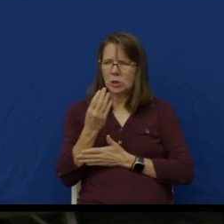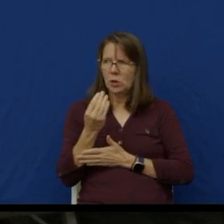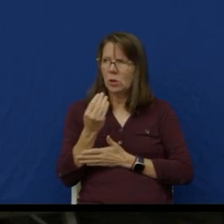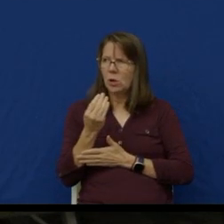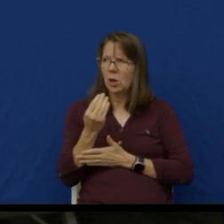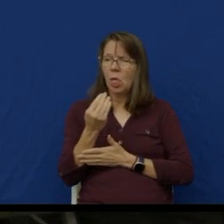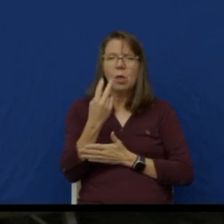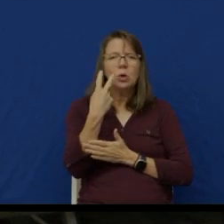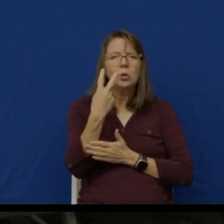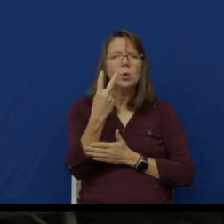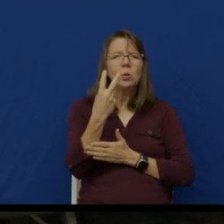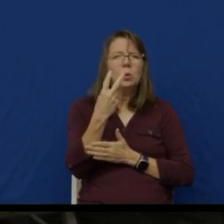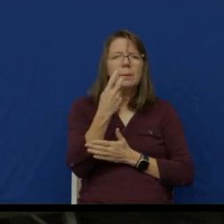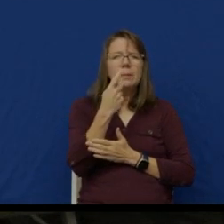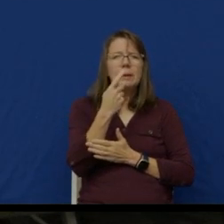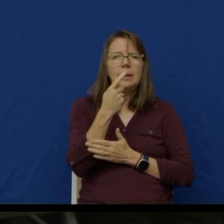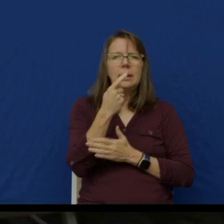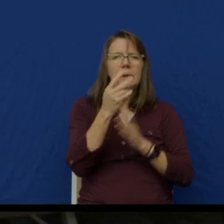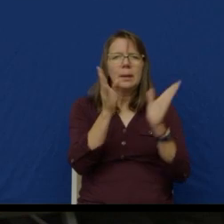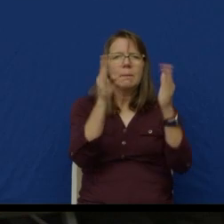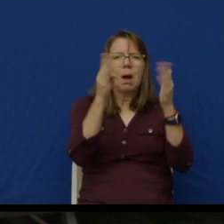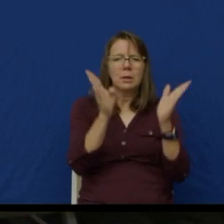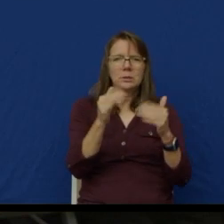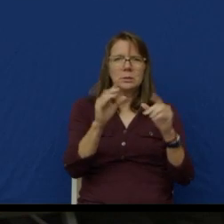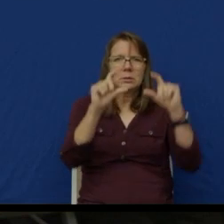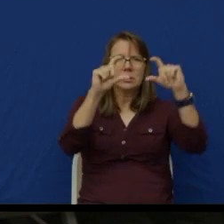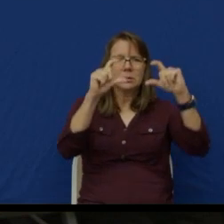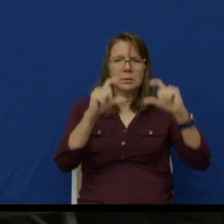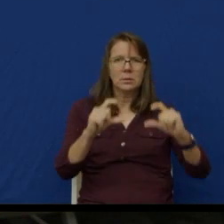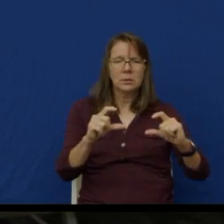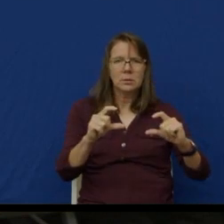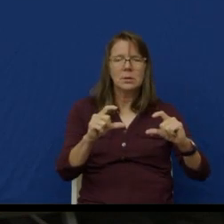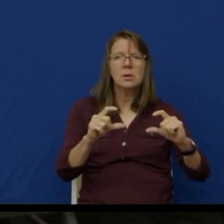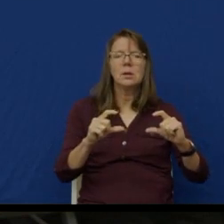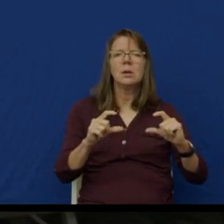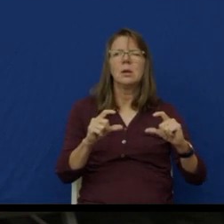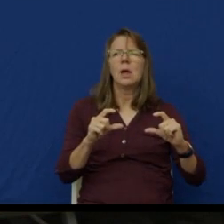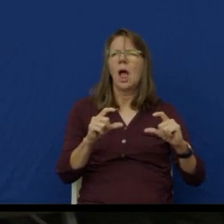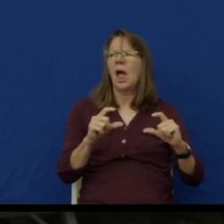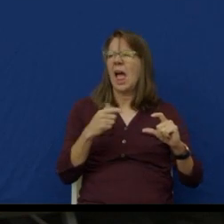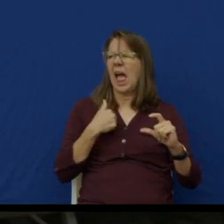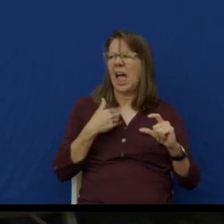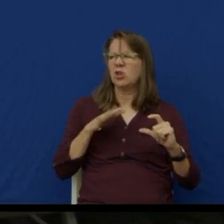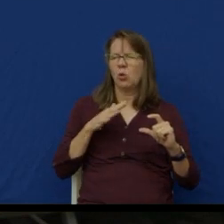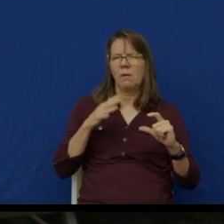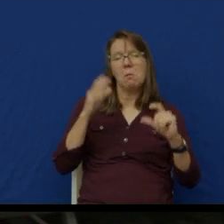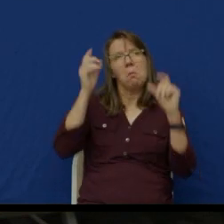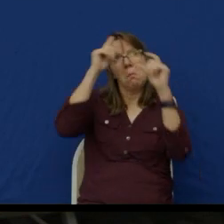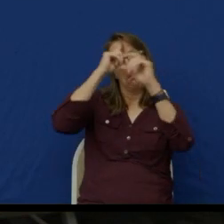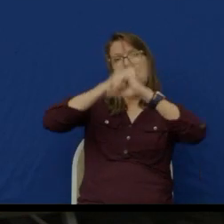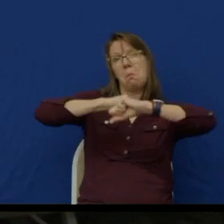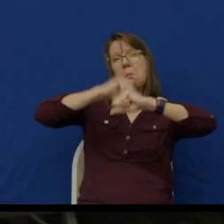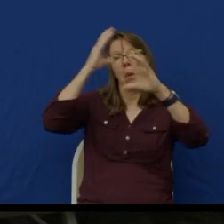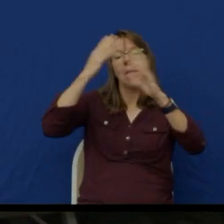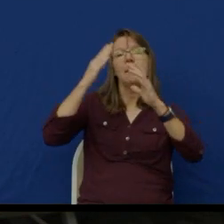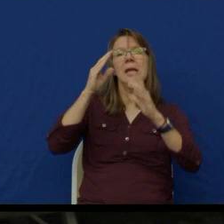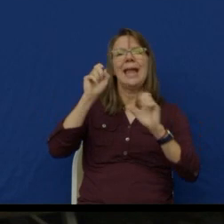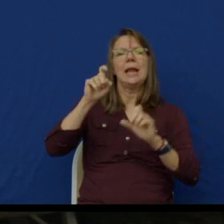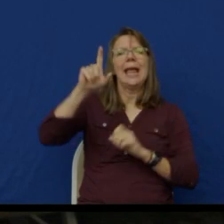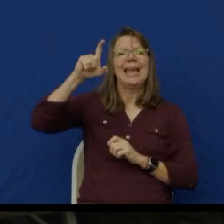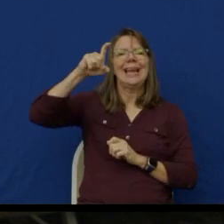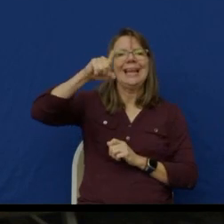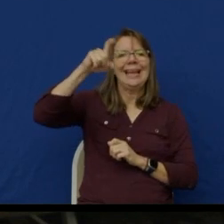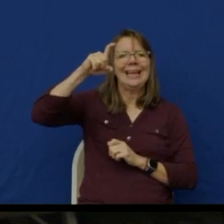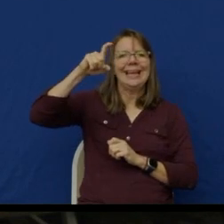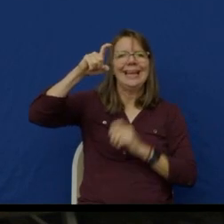pink boxes, in my mind, I almost envision like we could click on that, Meredith, and find more details